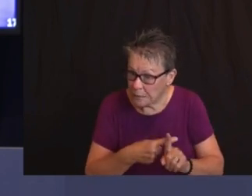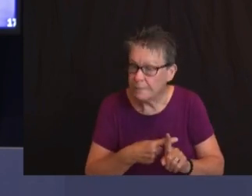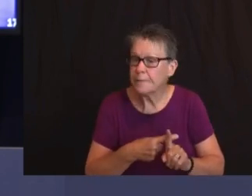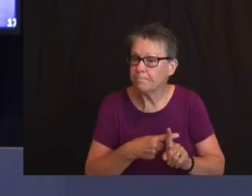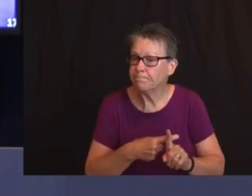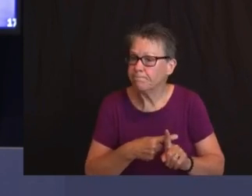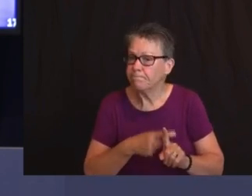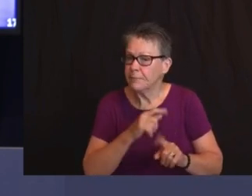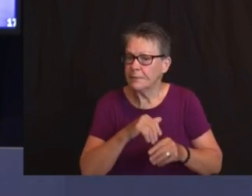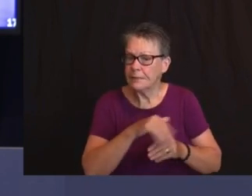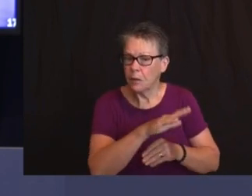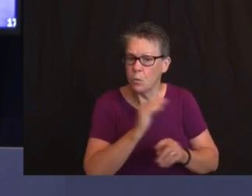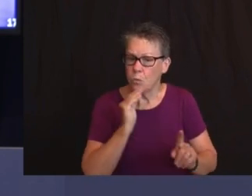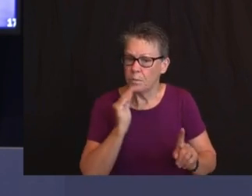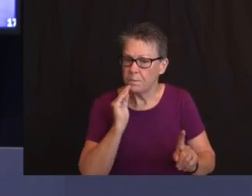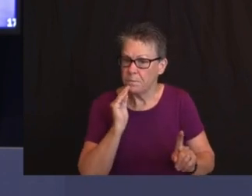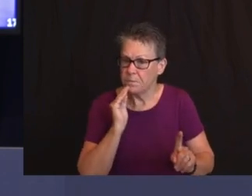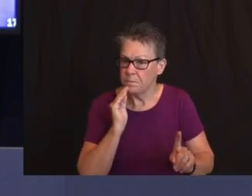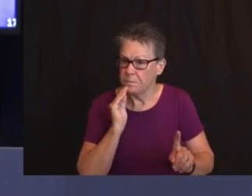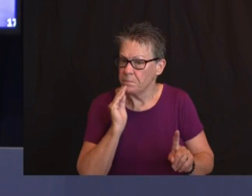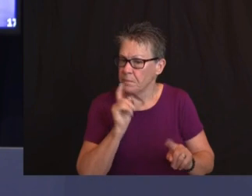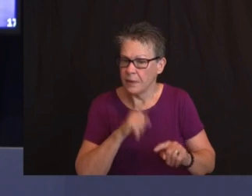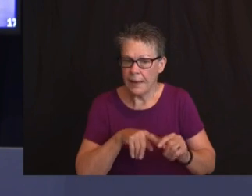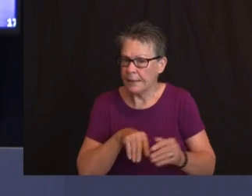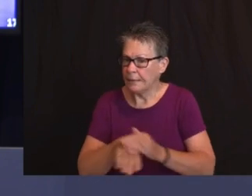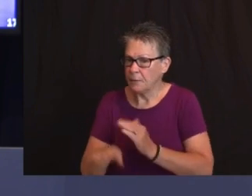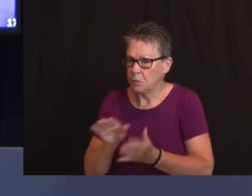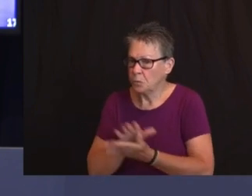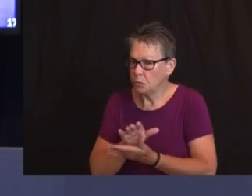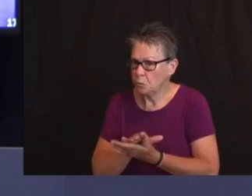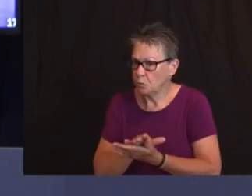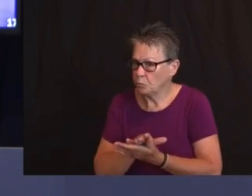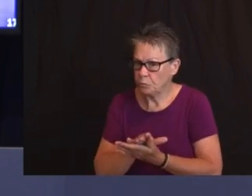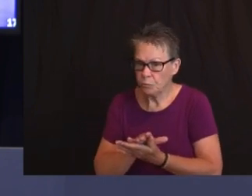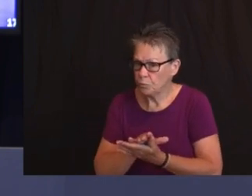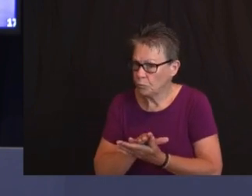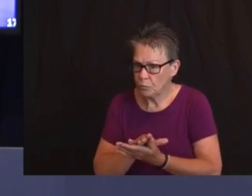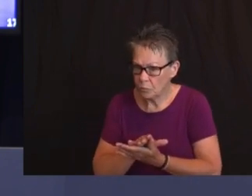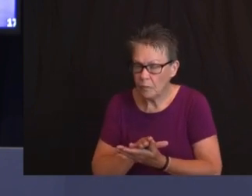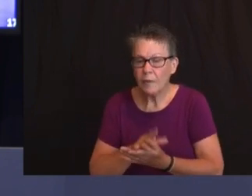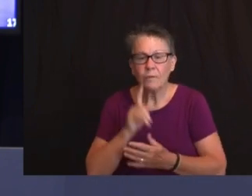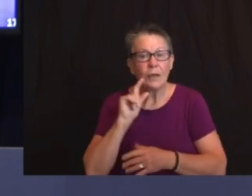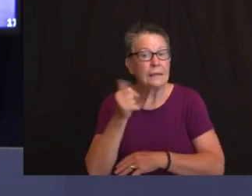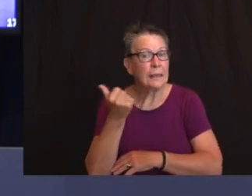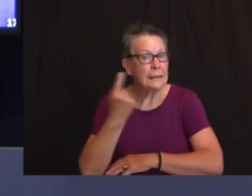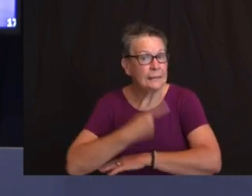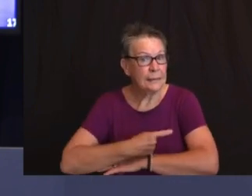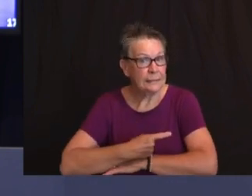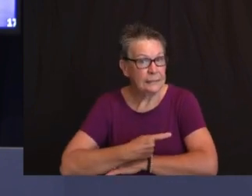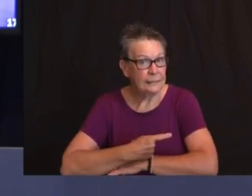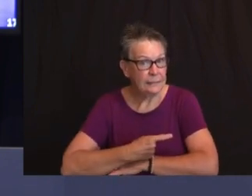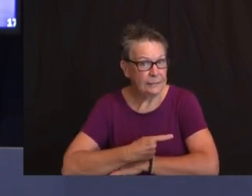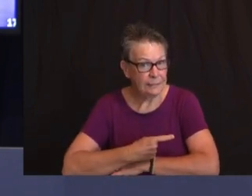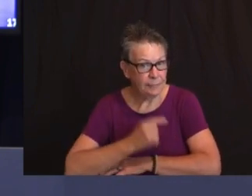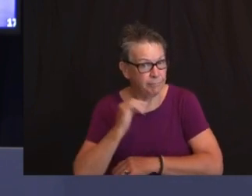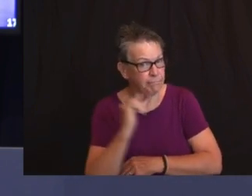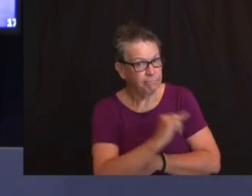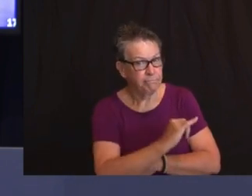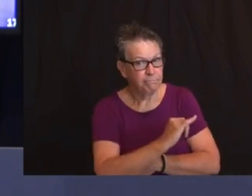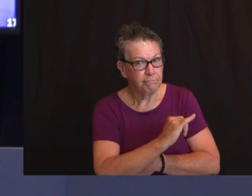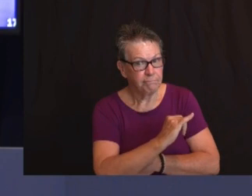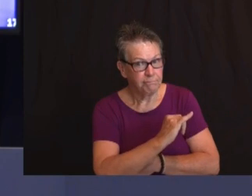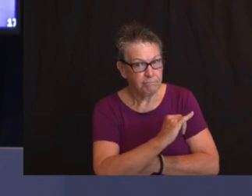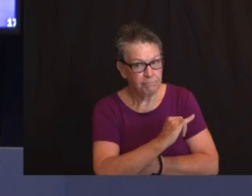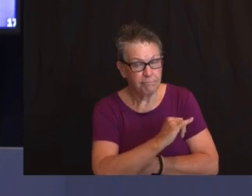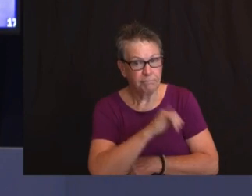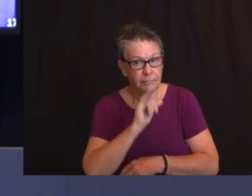close contacts should be identified and excluded from school for 10 days in regions with low or moderate risk, or 14